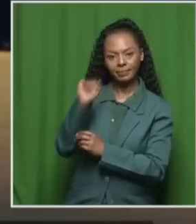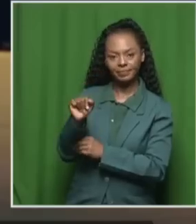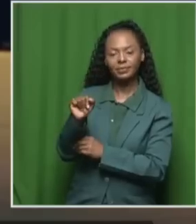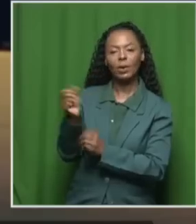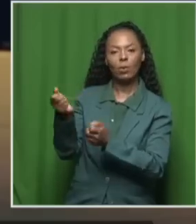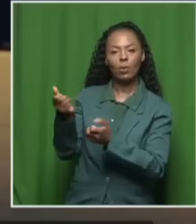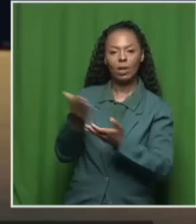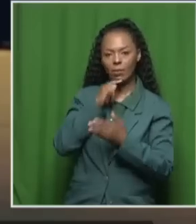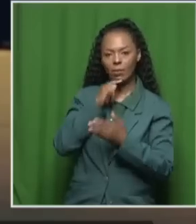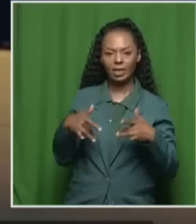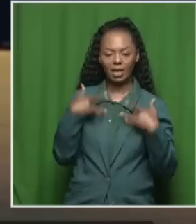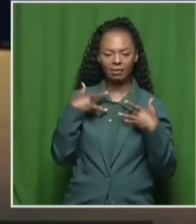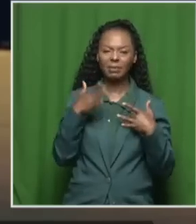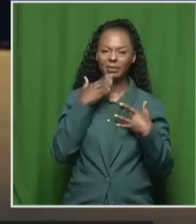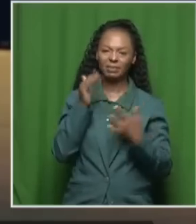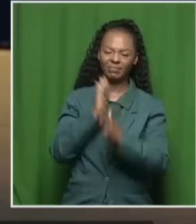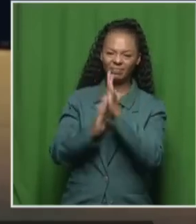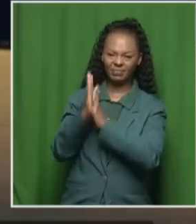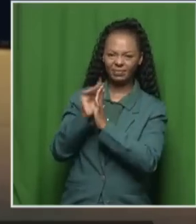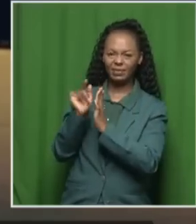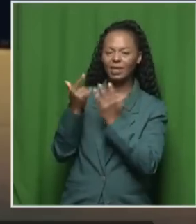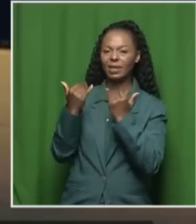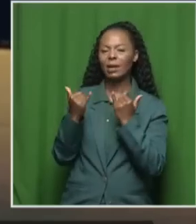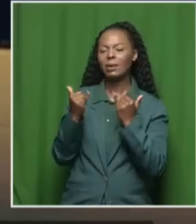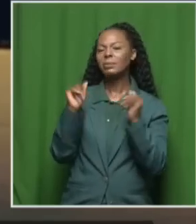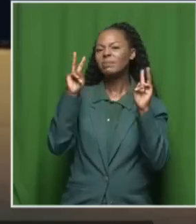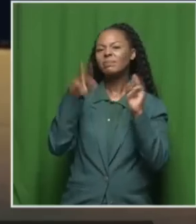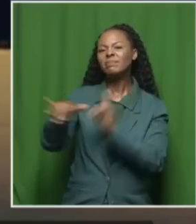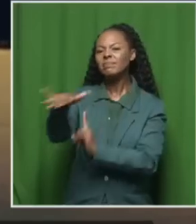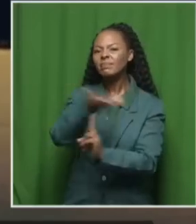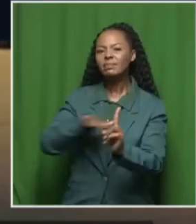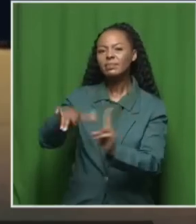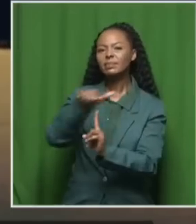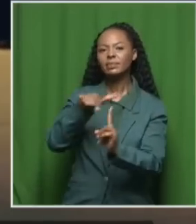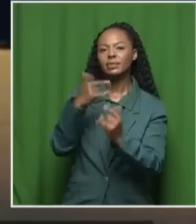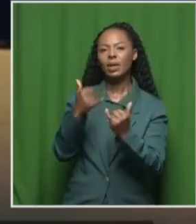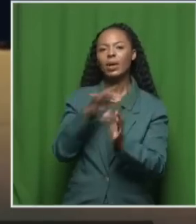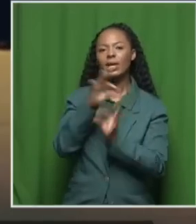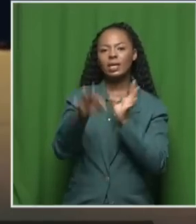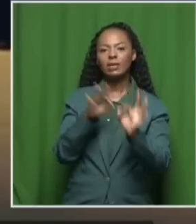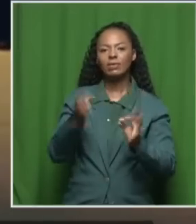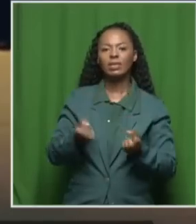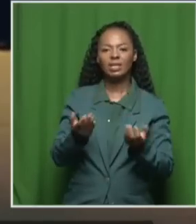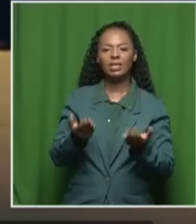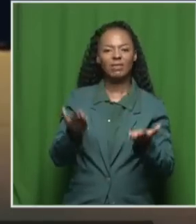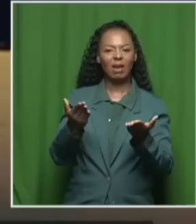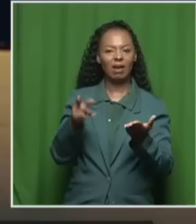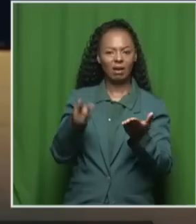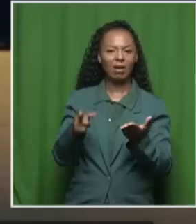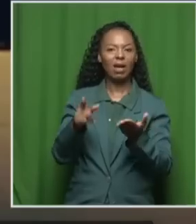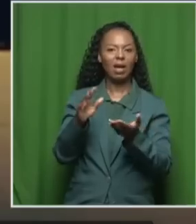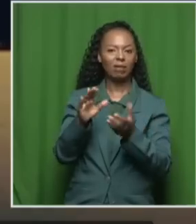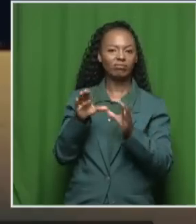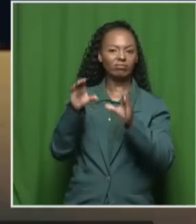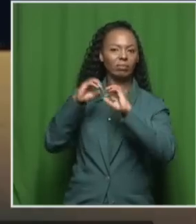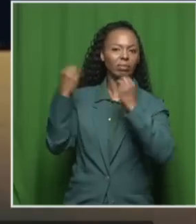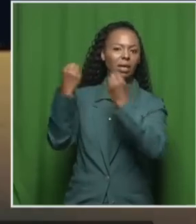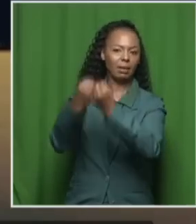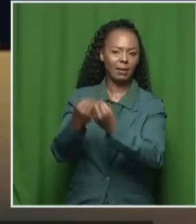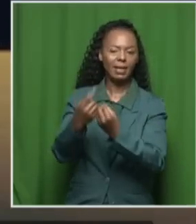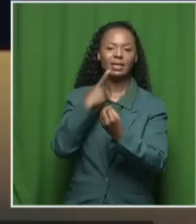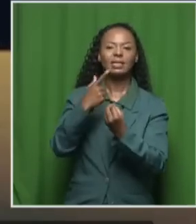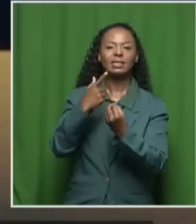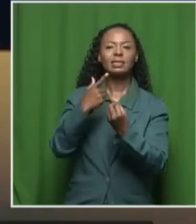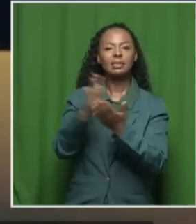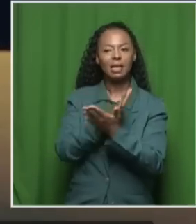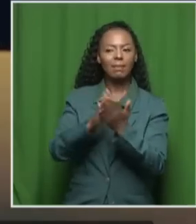and foremost with regard to the situation on the ground. Gift of the Givers earlier indicated some areas were impassable, but